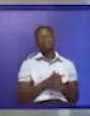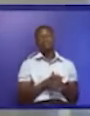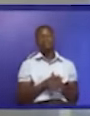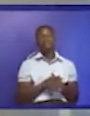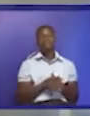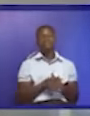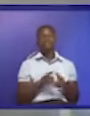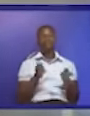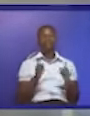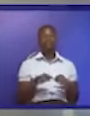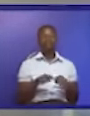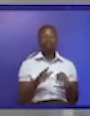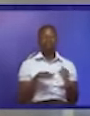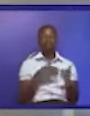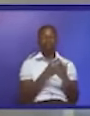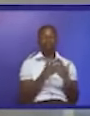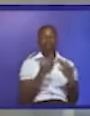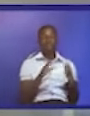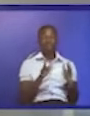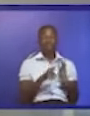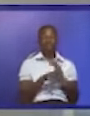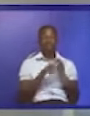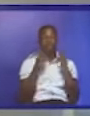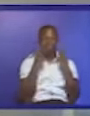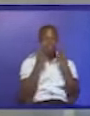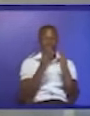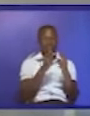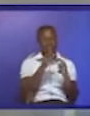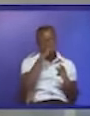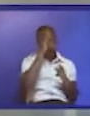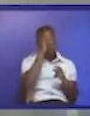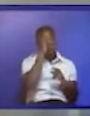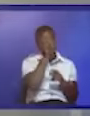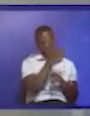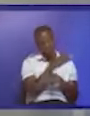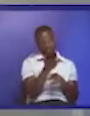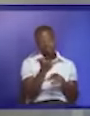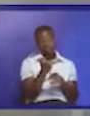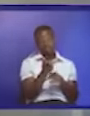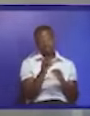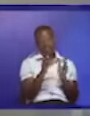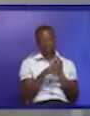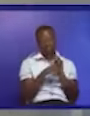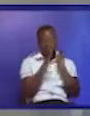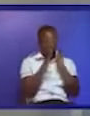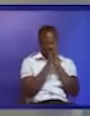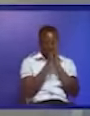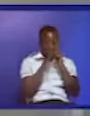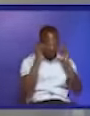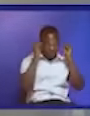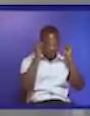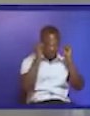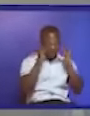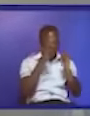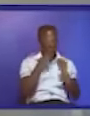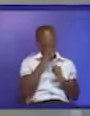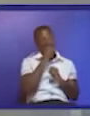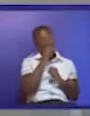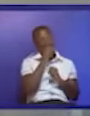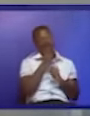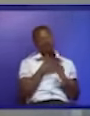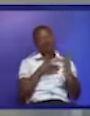And when I got there and I saw these gentlemen and their zeal for prayer, I said, my God.